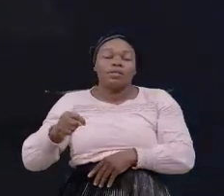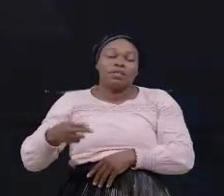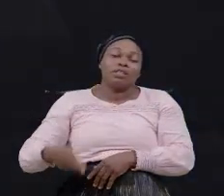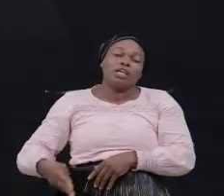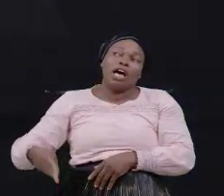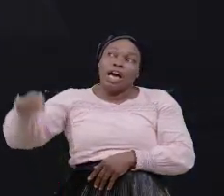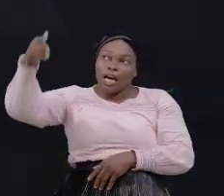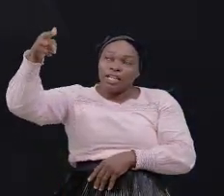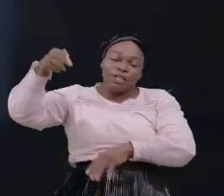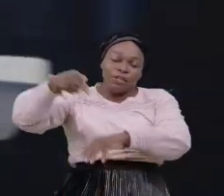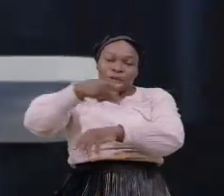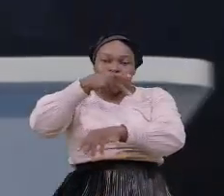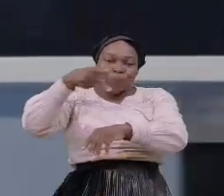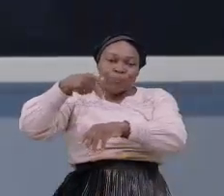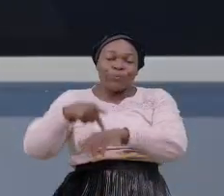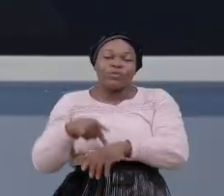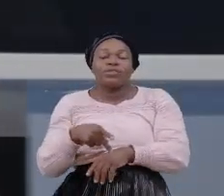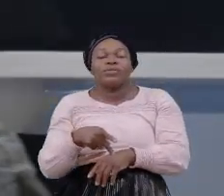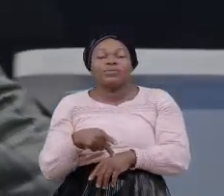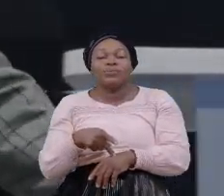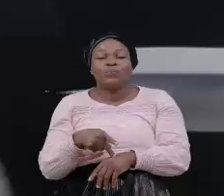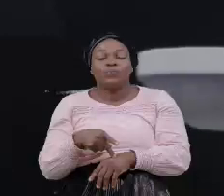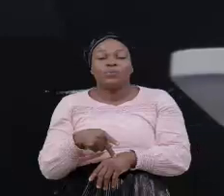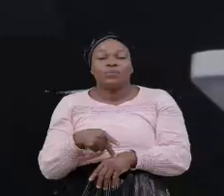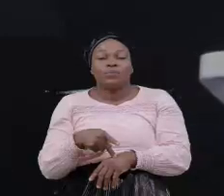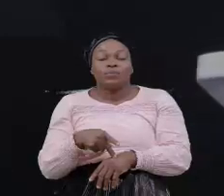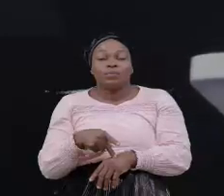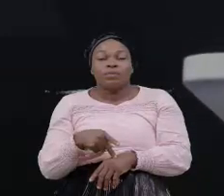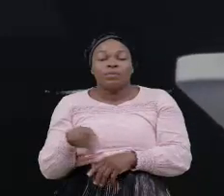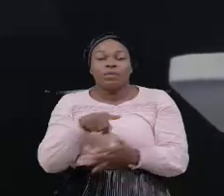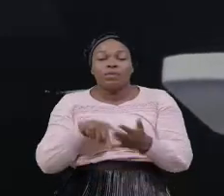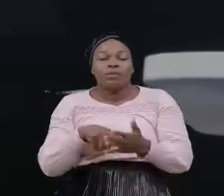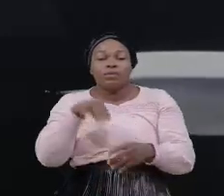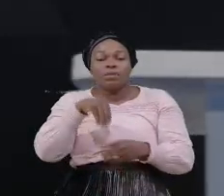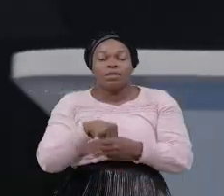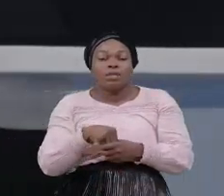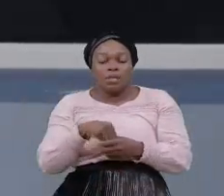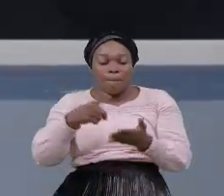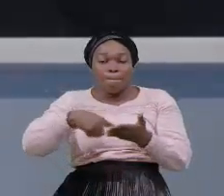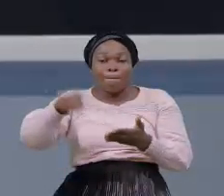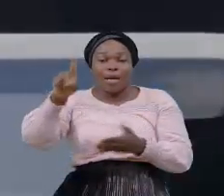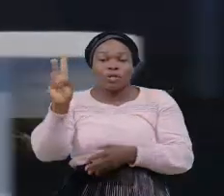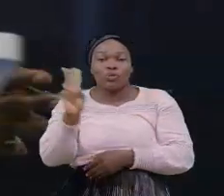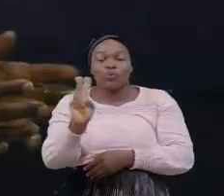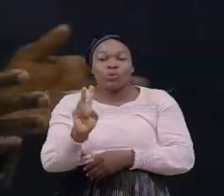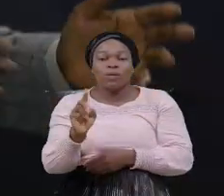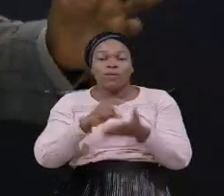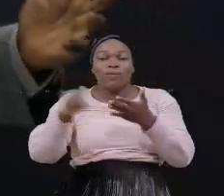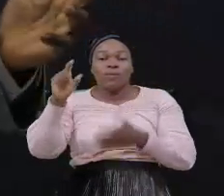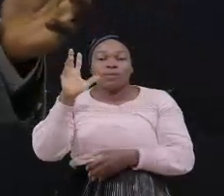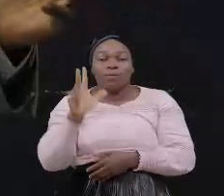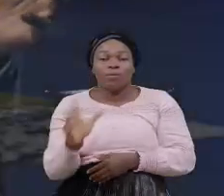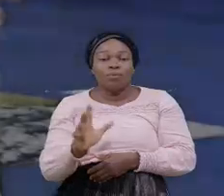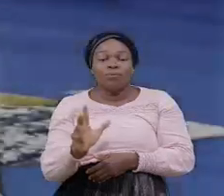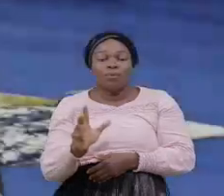our high priest. Look at this in Mark chapter 2. I'm reading from verse 3. We're told of these